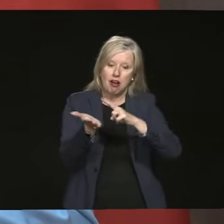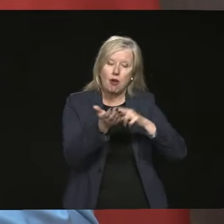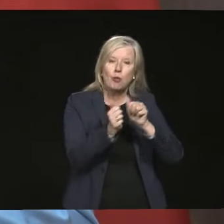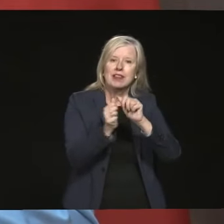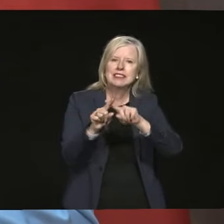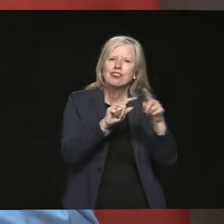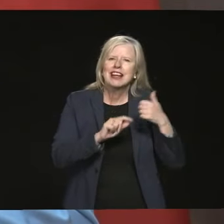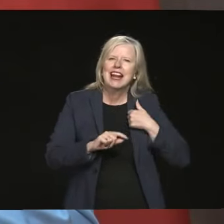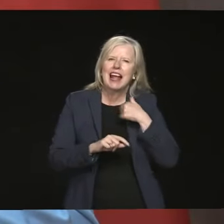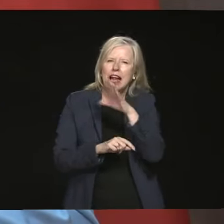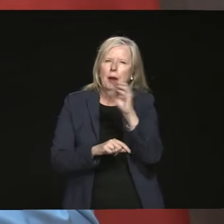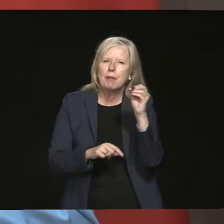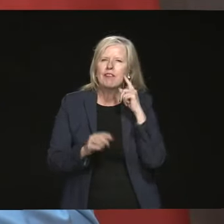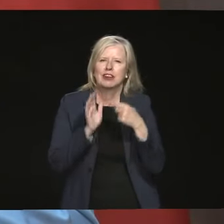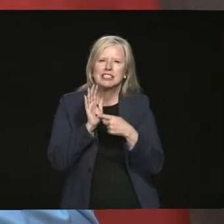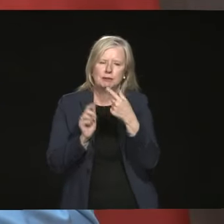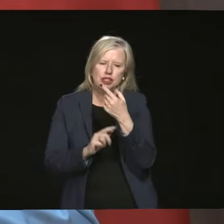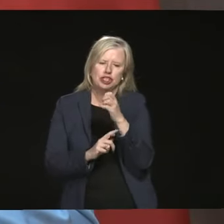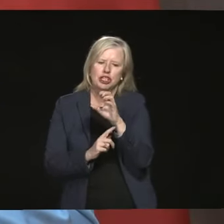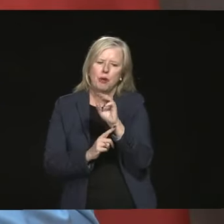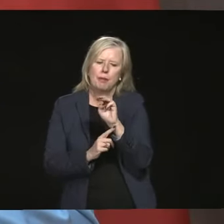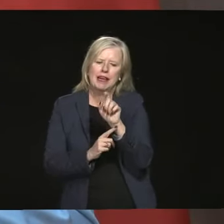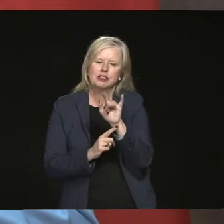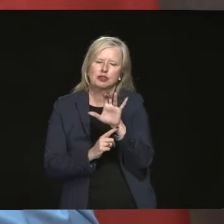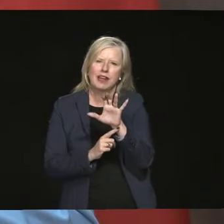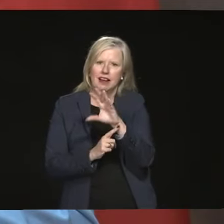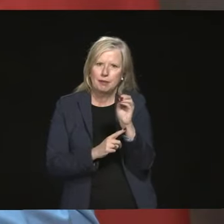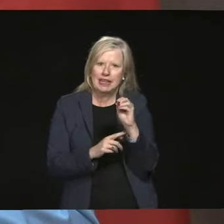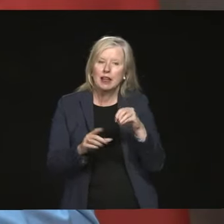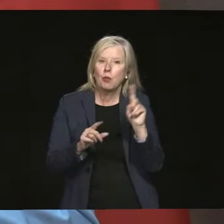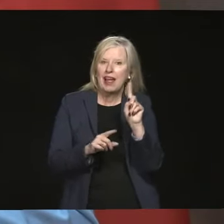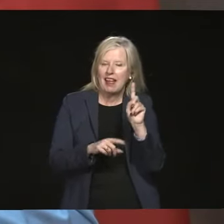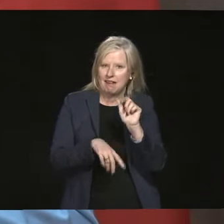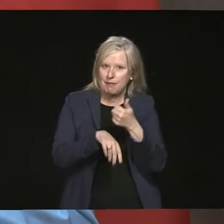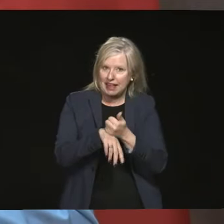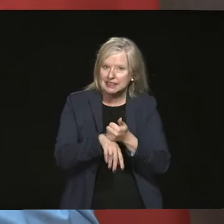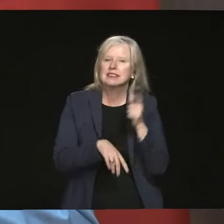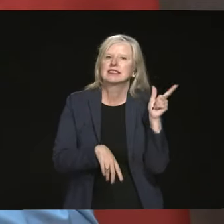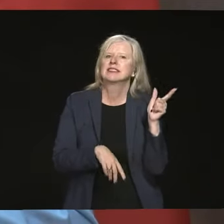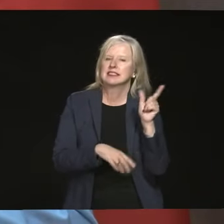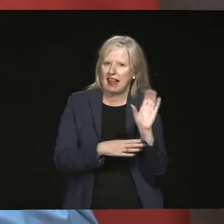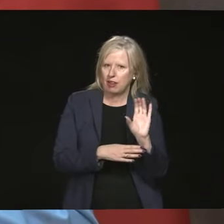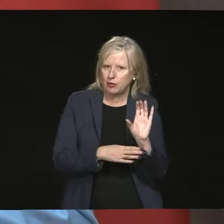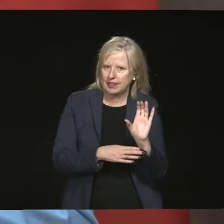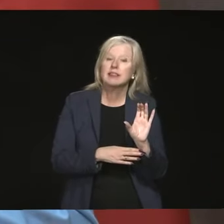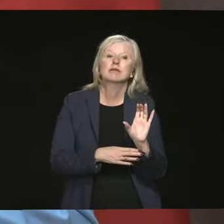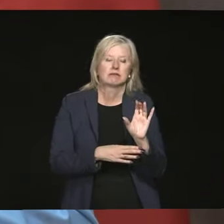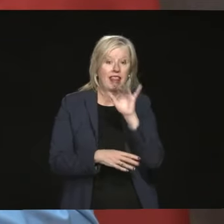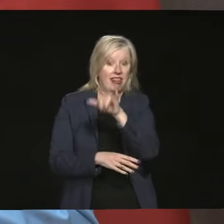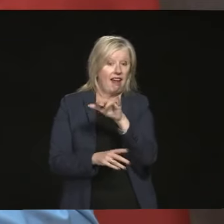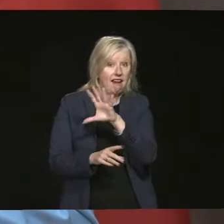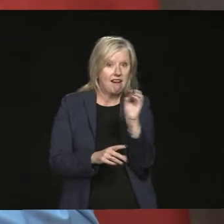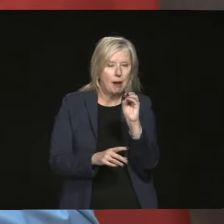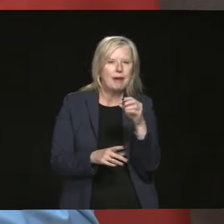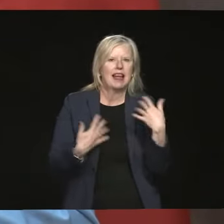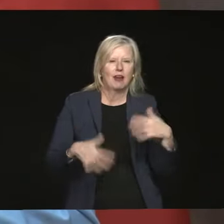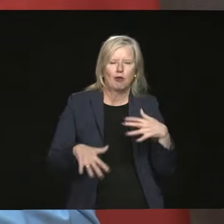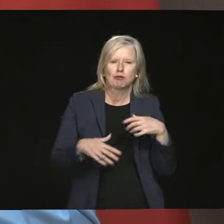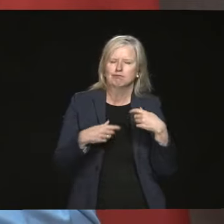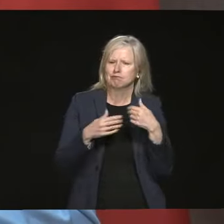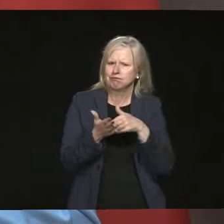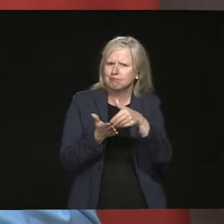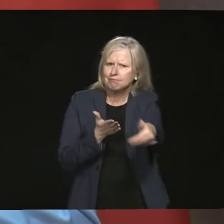Energy Corporation, based in Calgary. This company will provide millions of nitrile gloves for Canada's